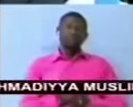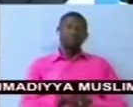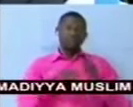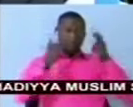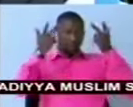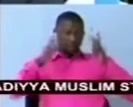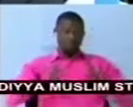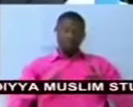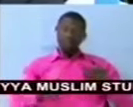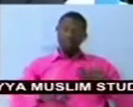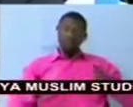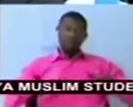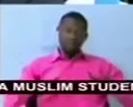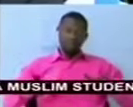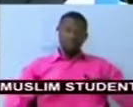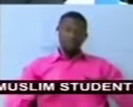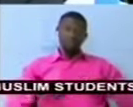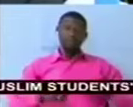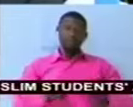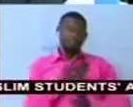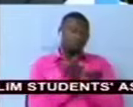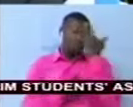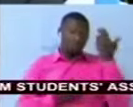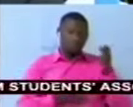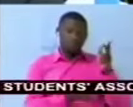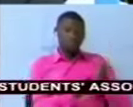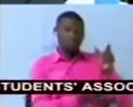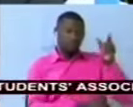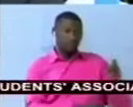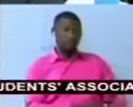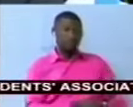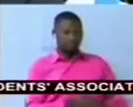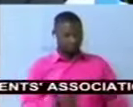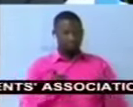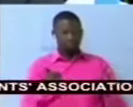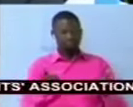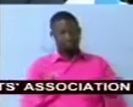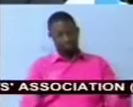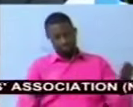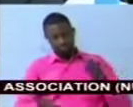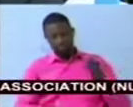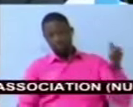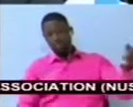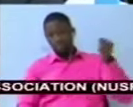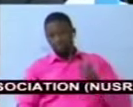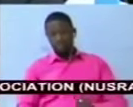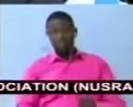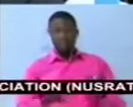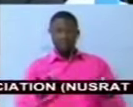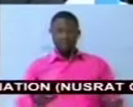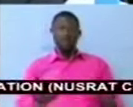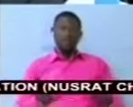ready, this morning's witness, you may proceed to bring him in.